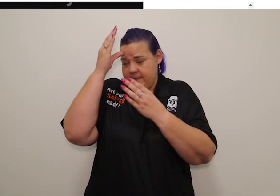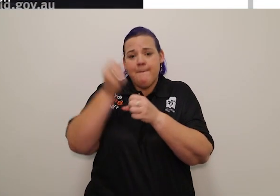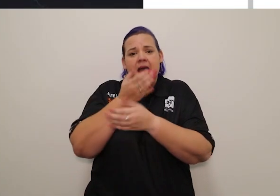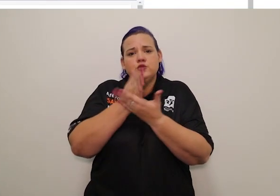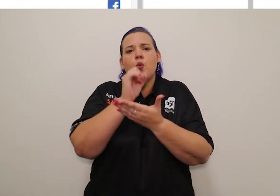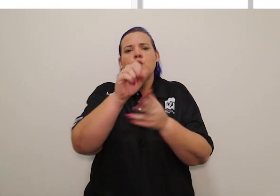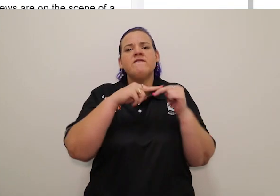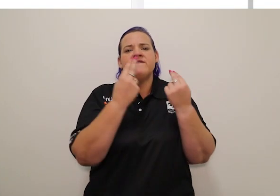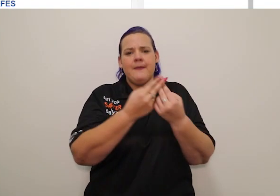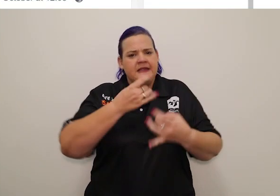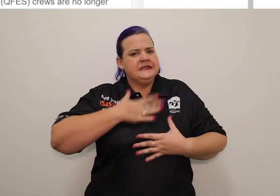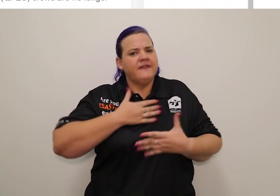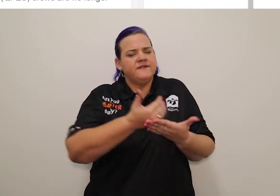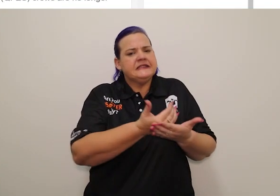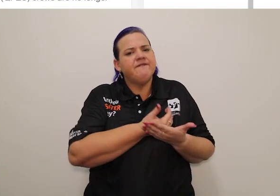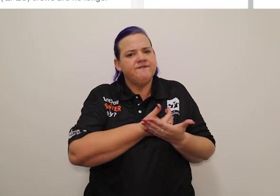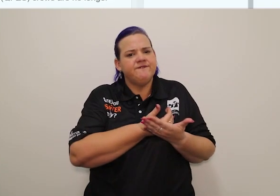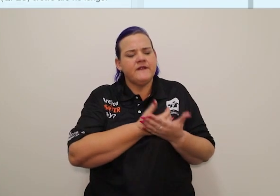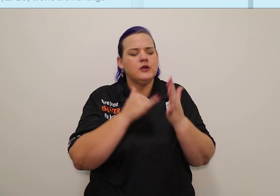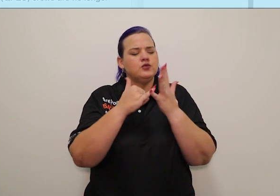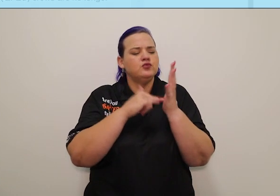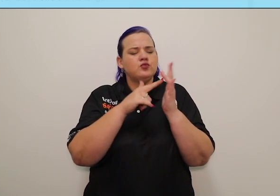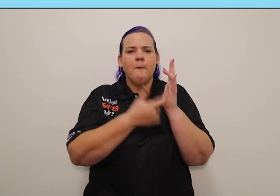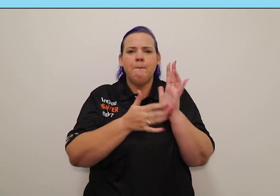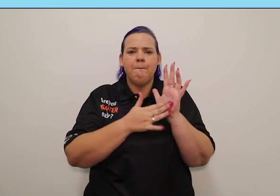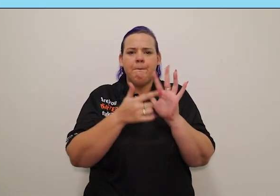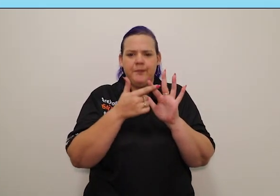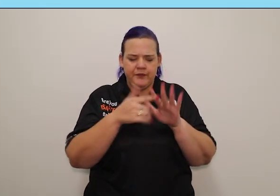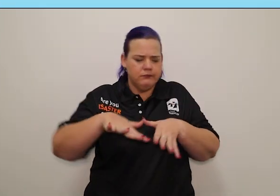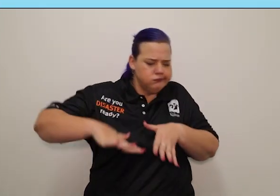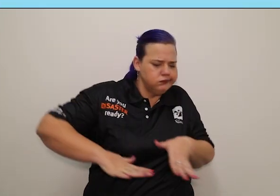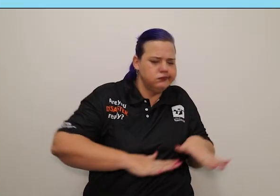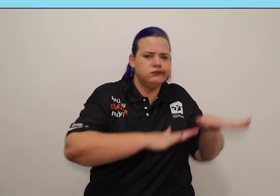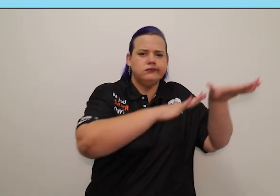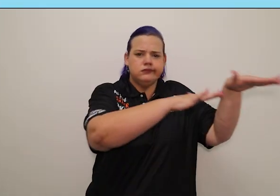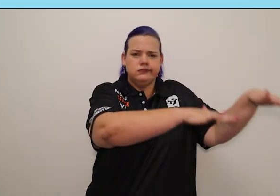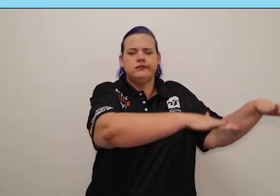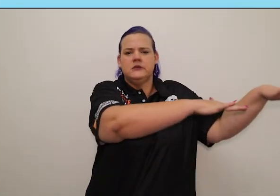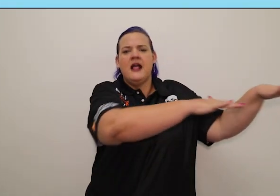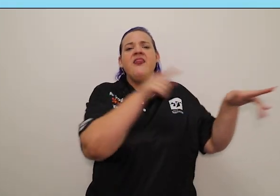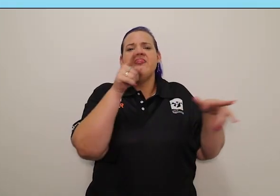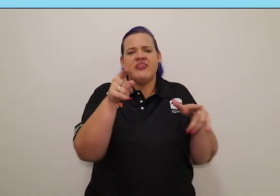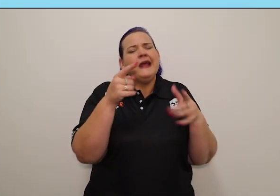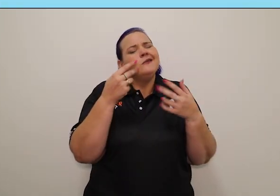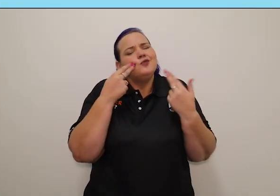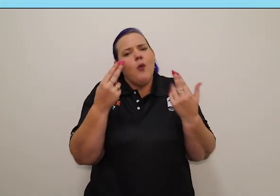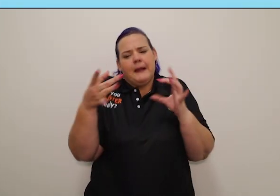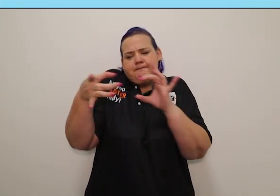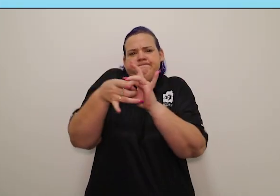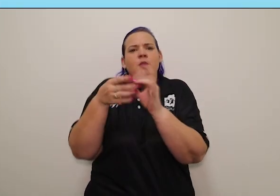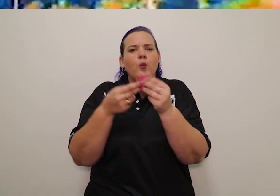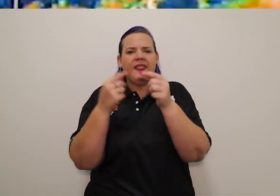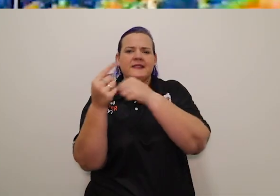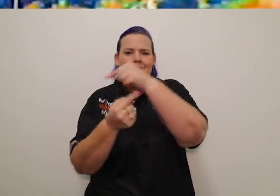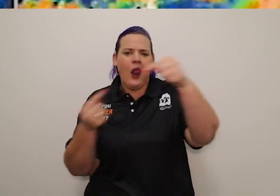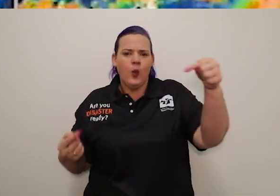protect yourself, your family, and your property. A storm tide is a rise above the sea tidal water level along a shore that